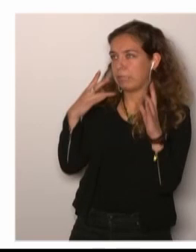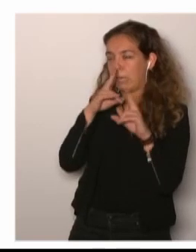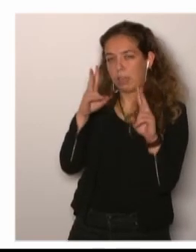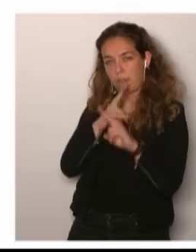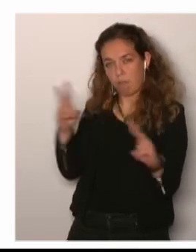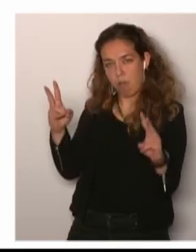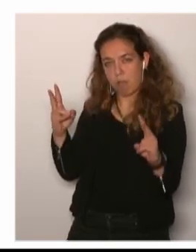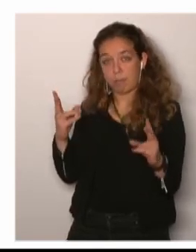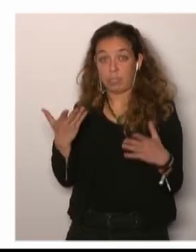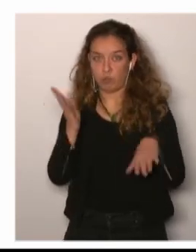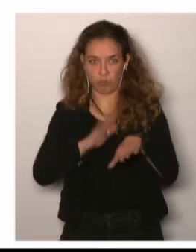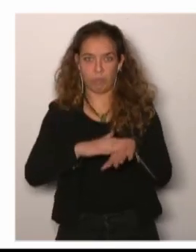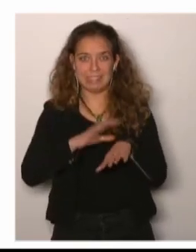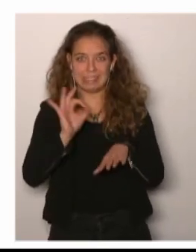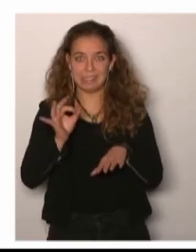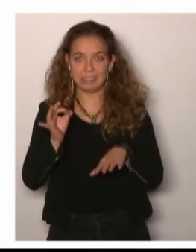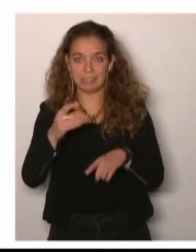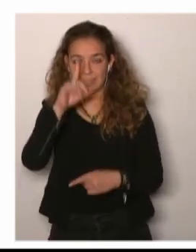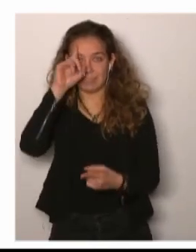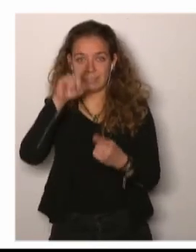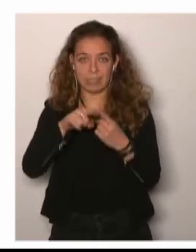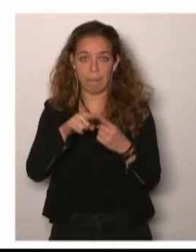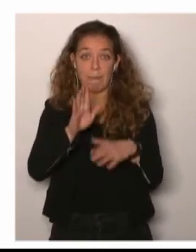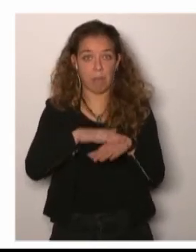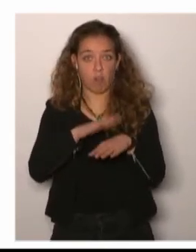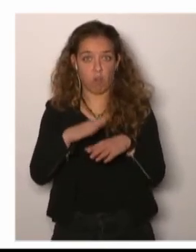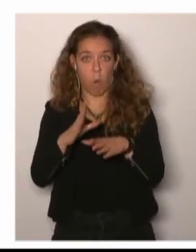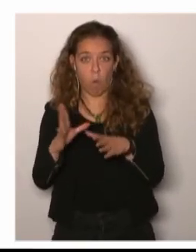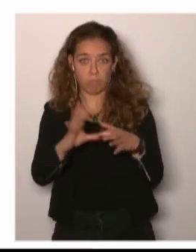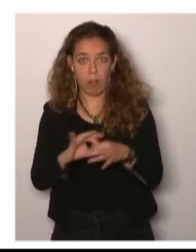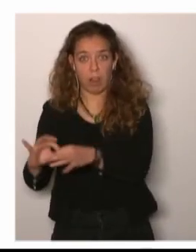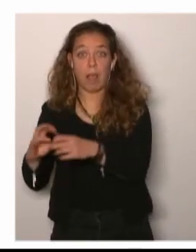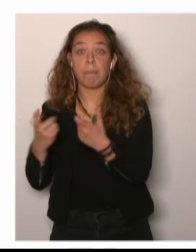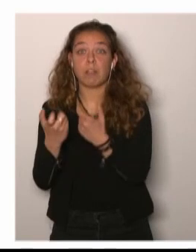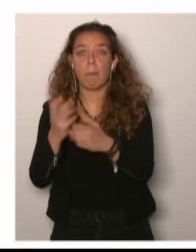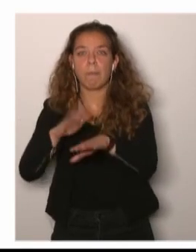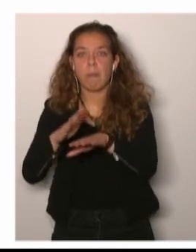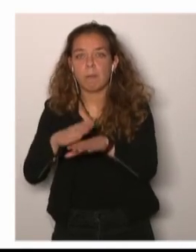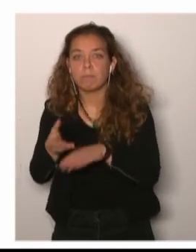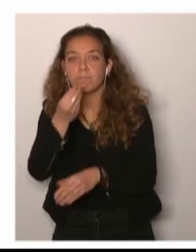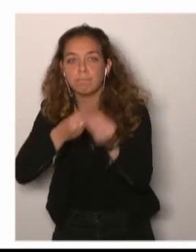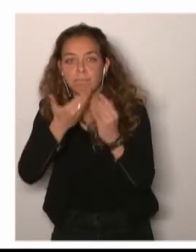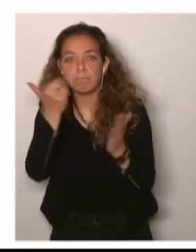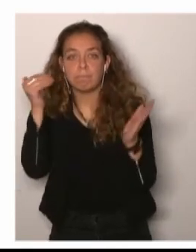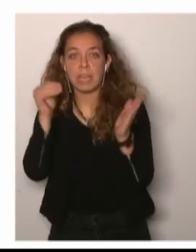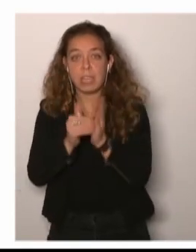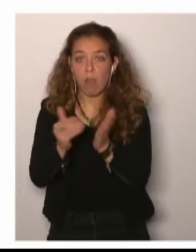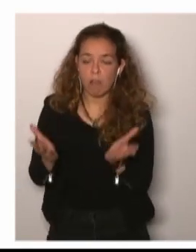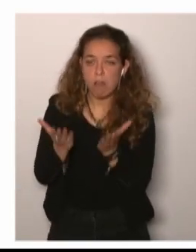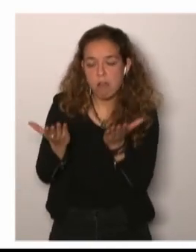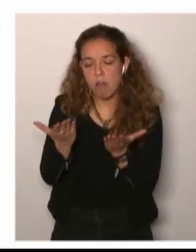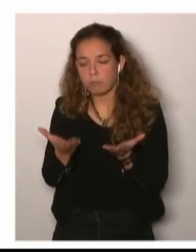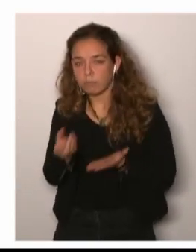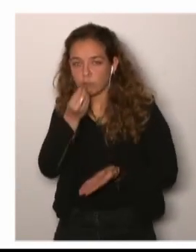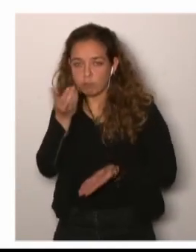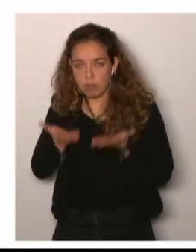of course, better nutrition, producing better food, encouraging people to have more healthy diets. I mean, what is more central to